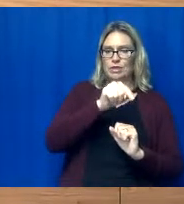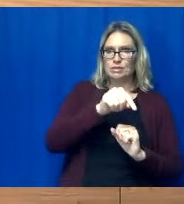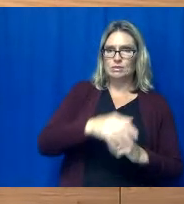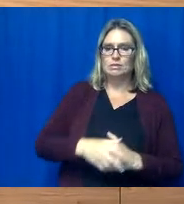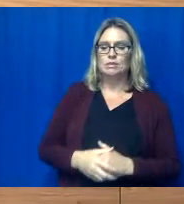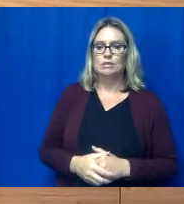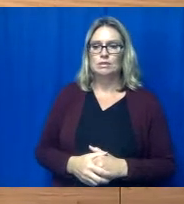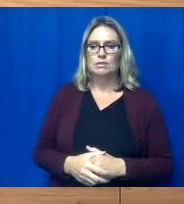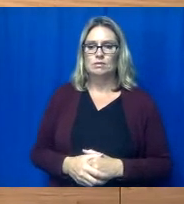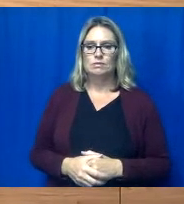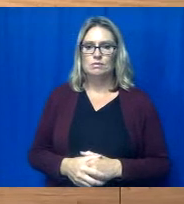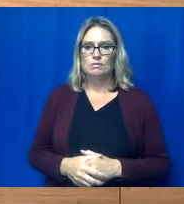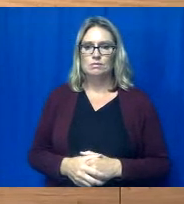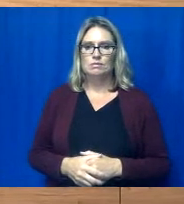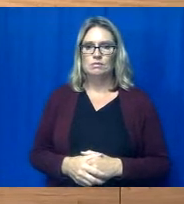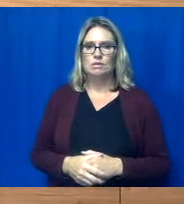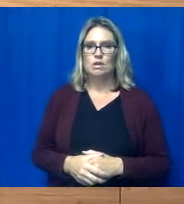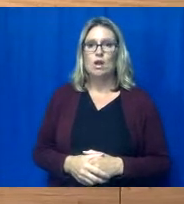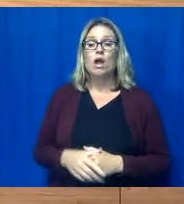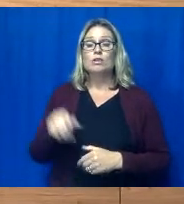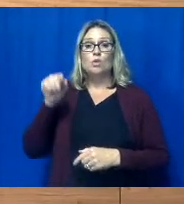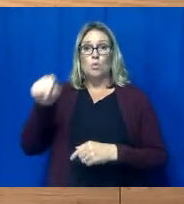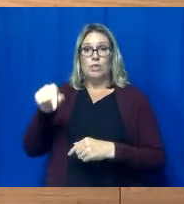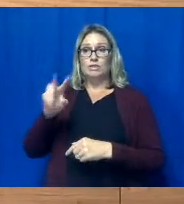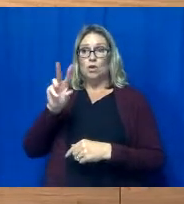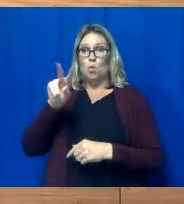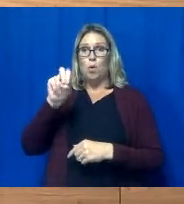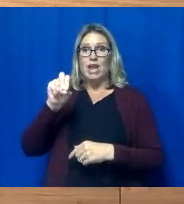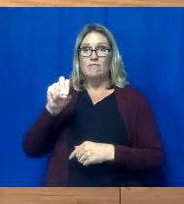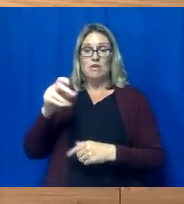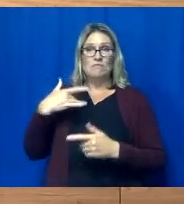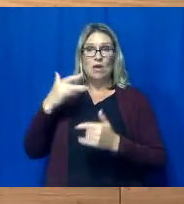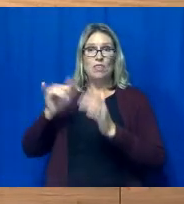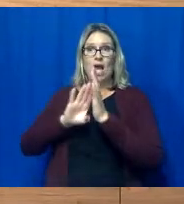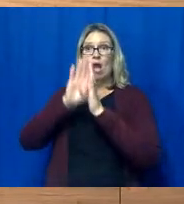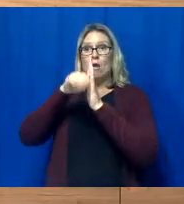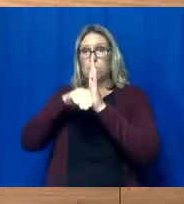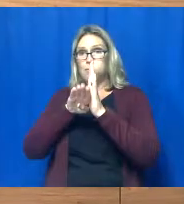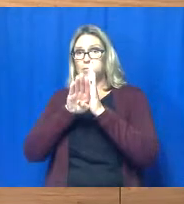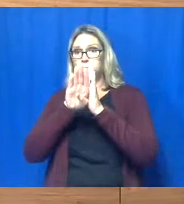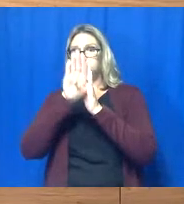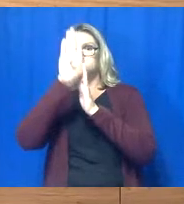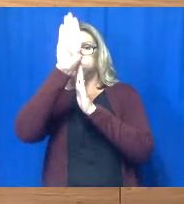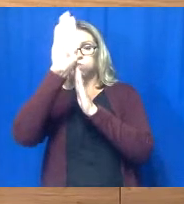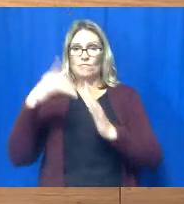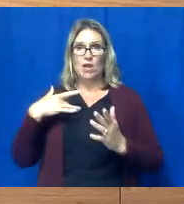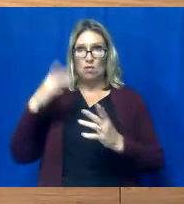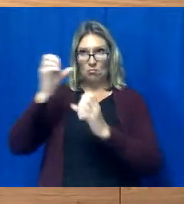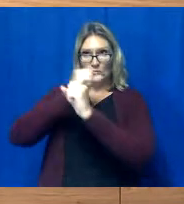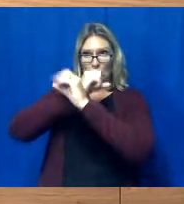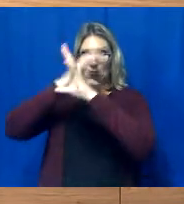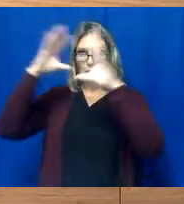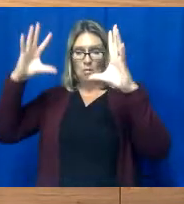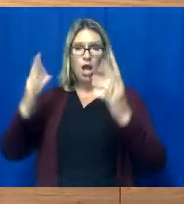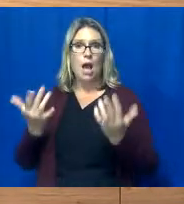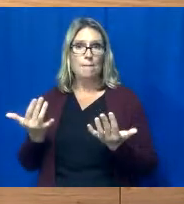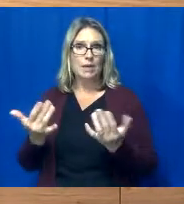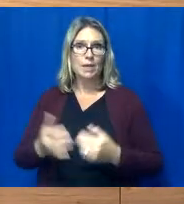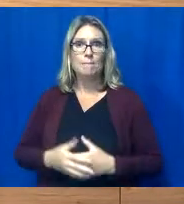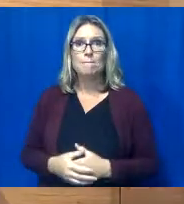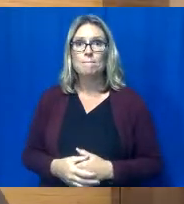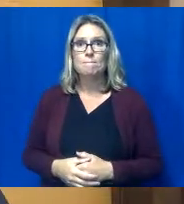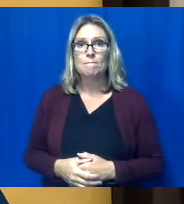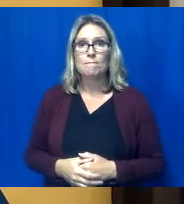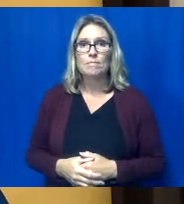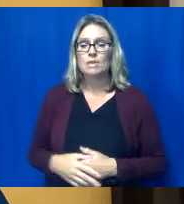what our peak looks like in this wave based on the spread to date? It depends,